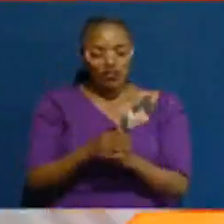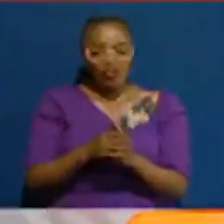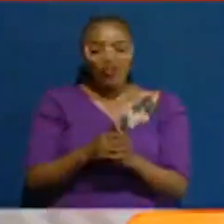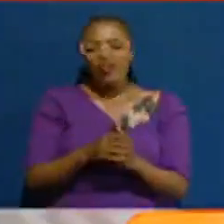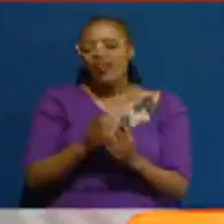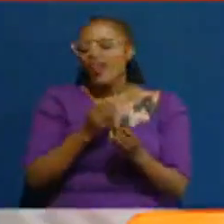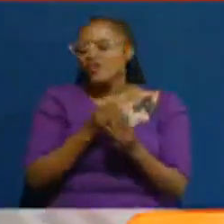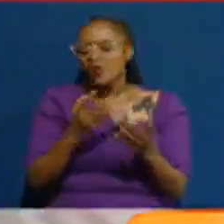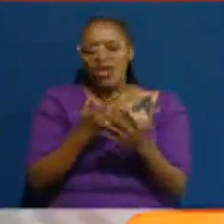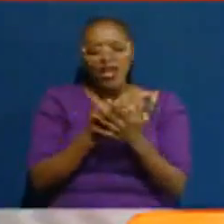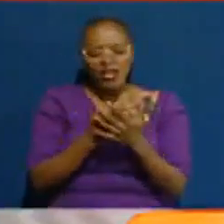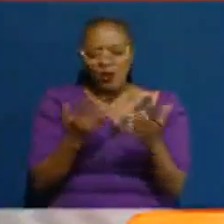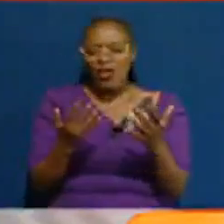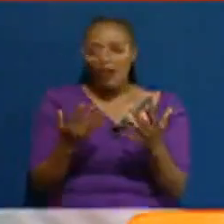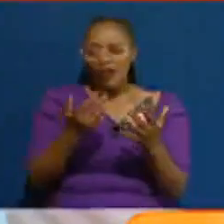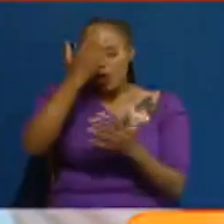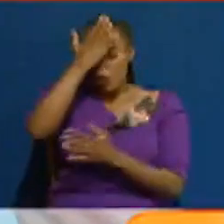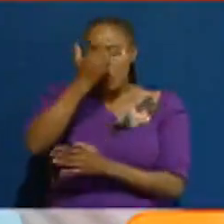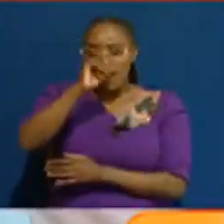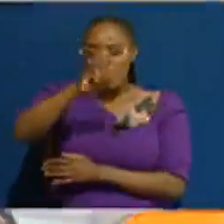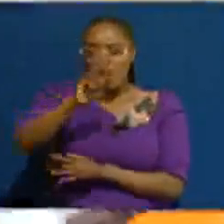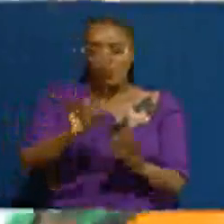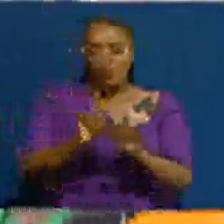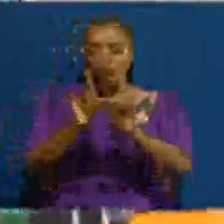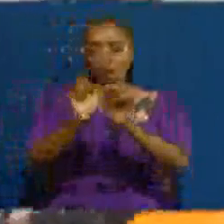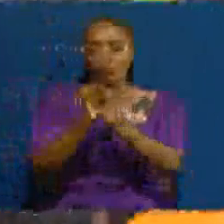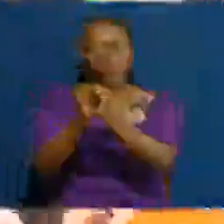way possible ili tuweze kutembea.